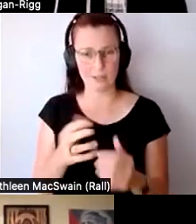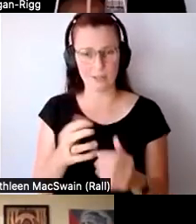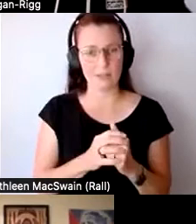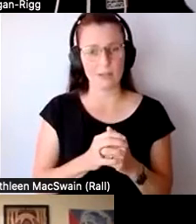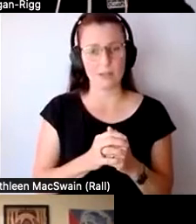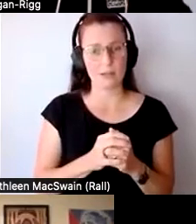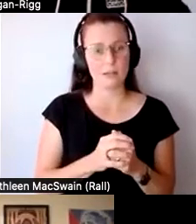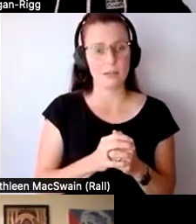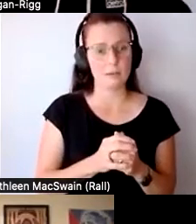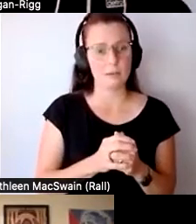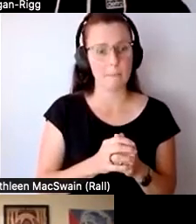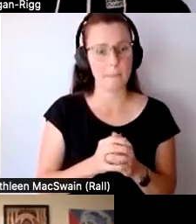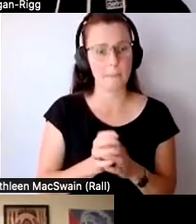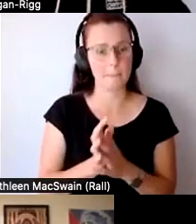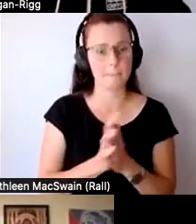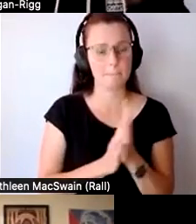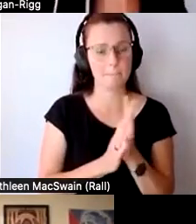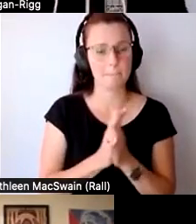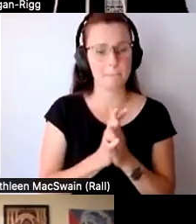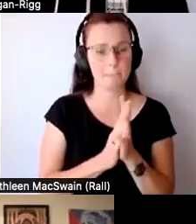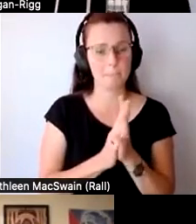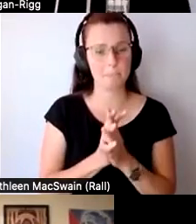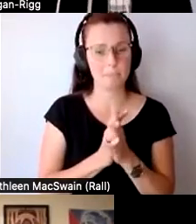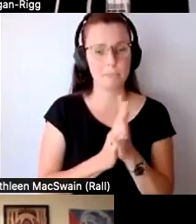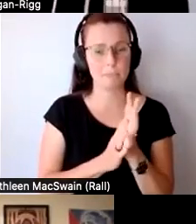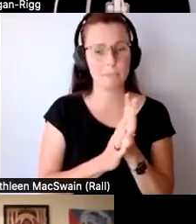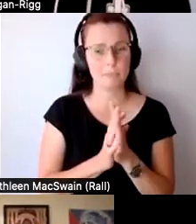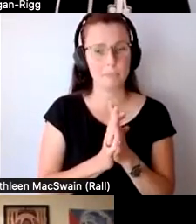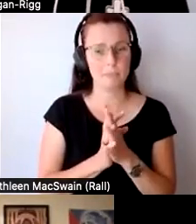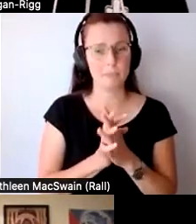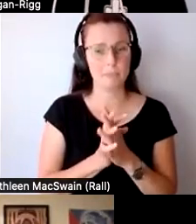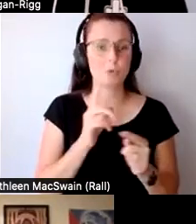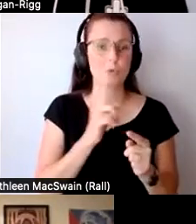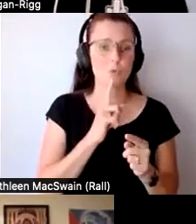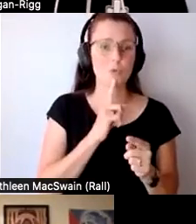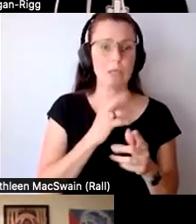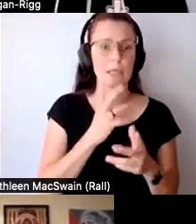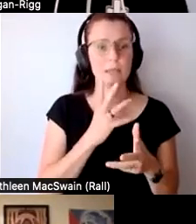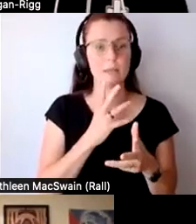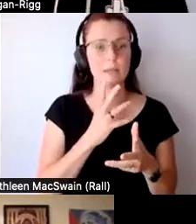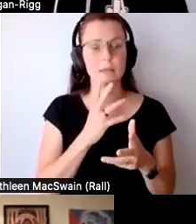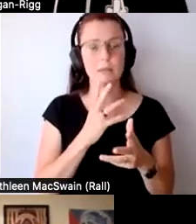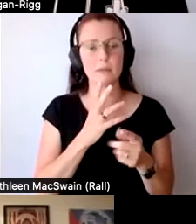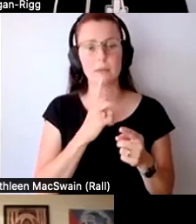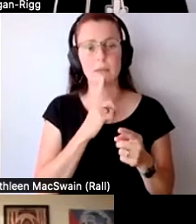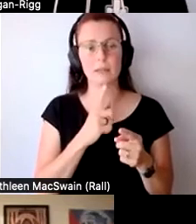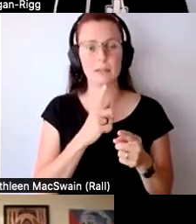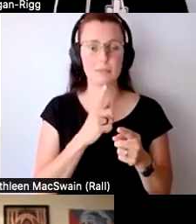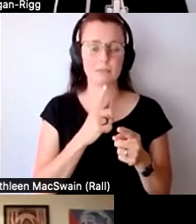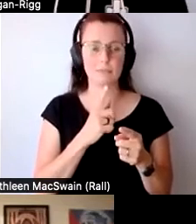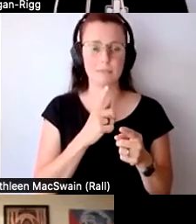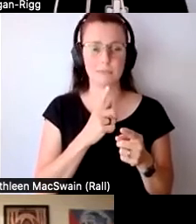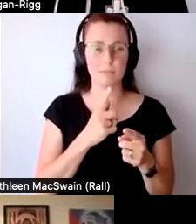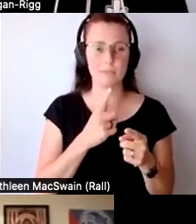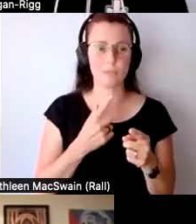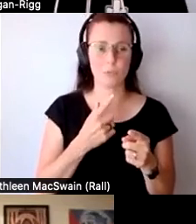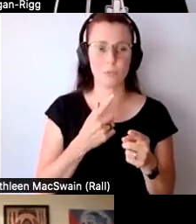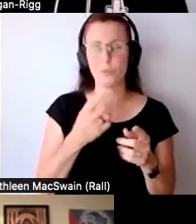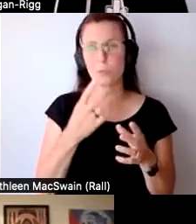the perceived version is it's not safe for the two to be together. So what we want to create is